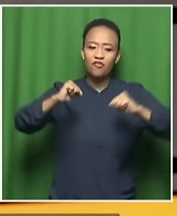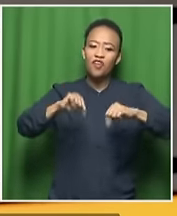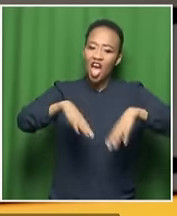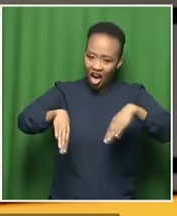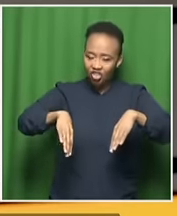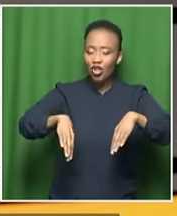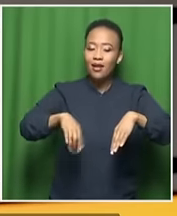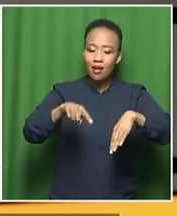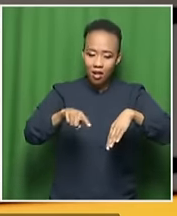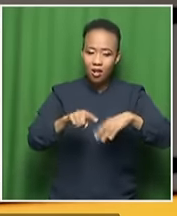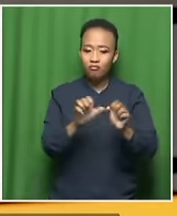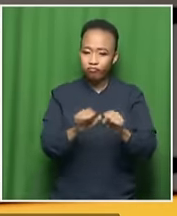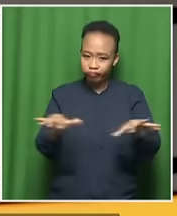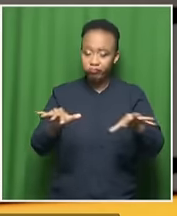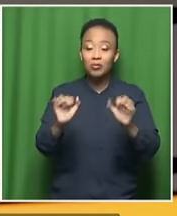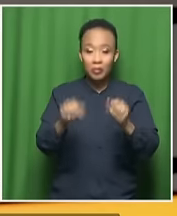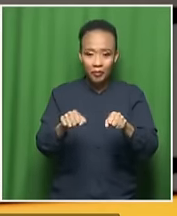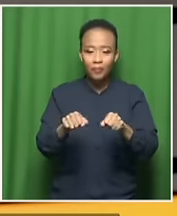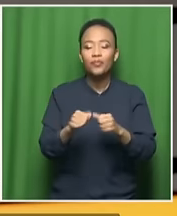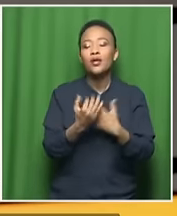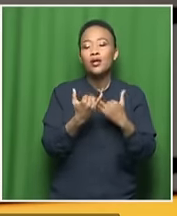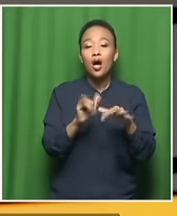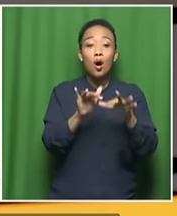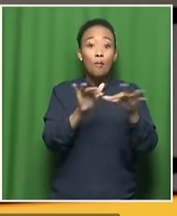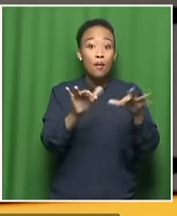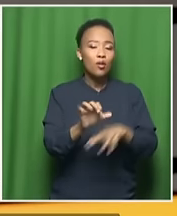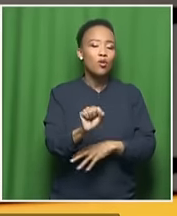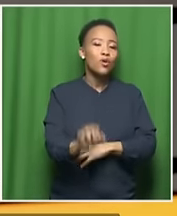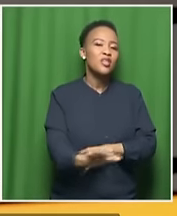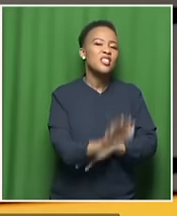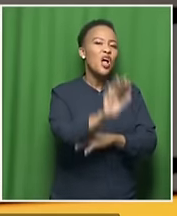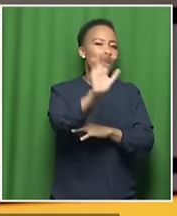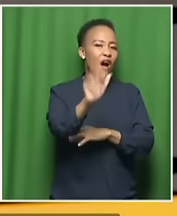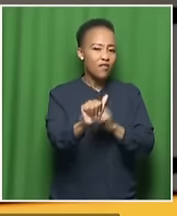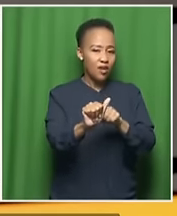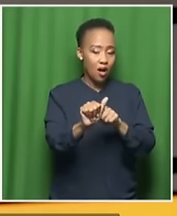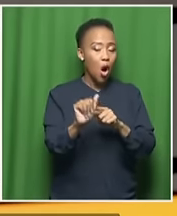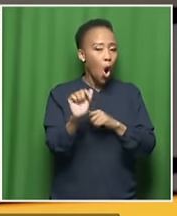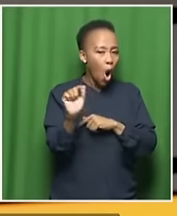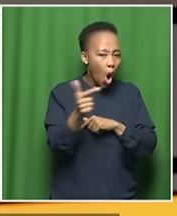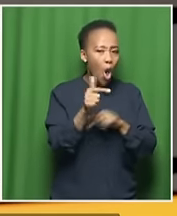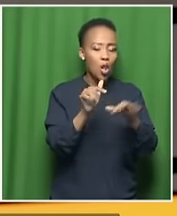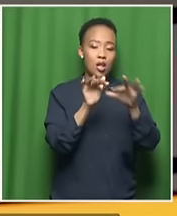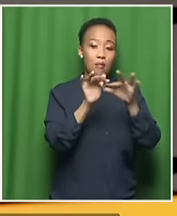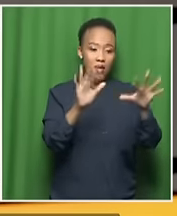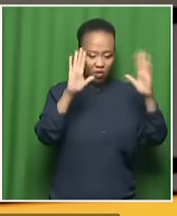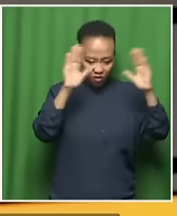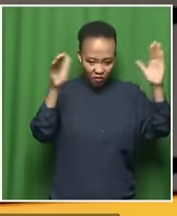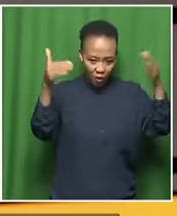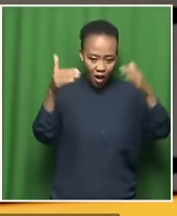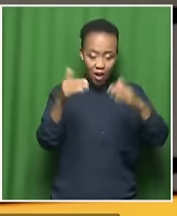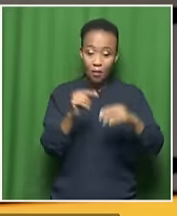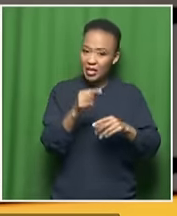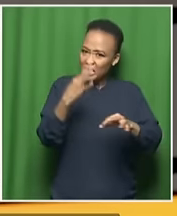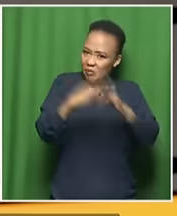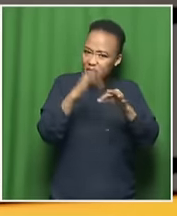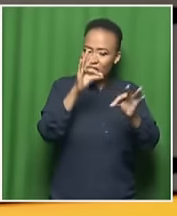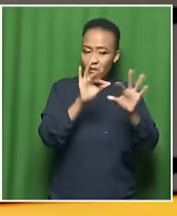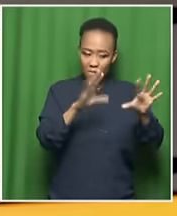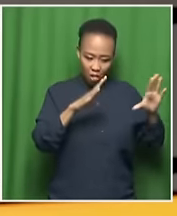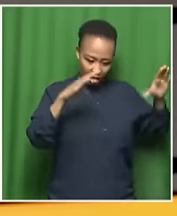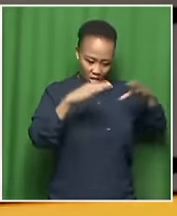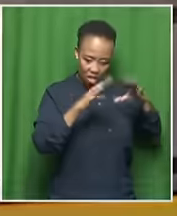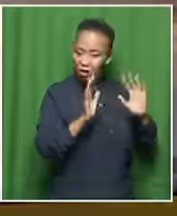the potential of our people in South Africa, all the people, not only specific people. Okay. To that